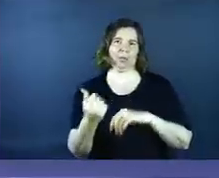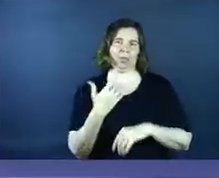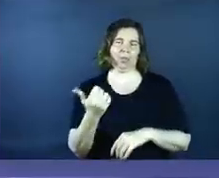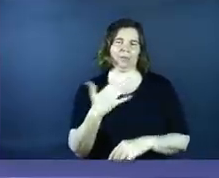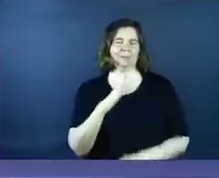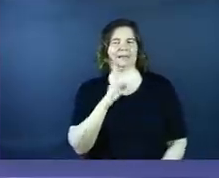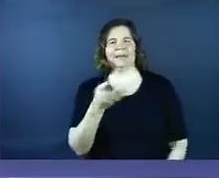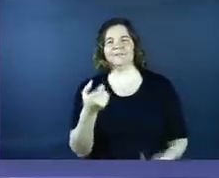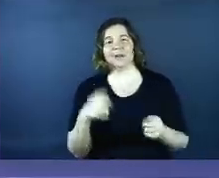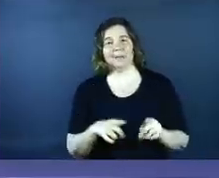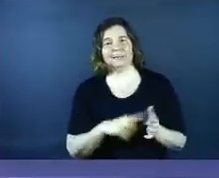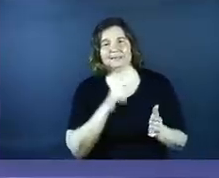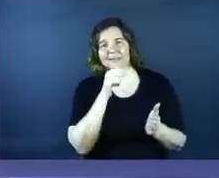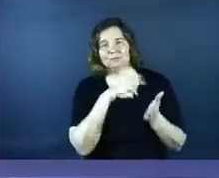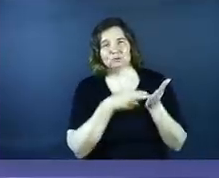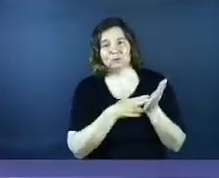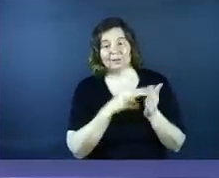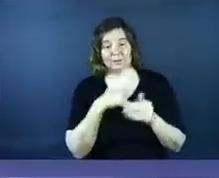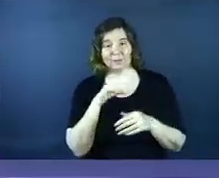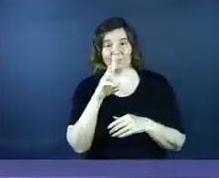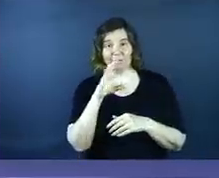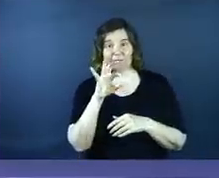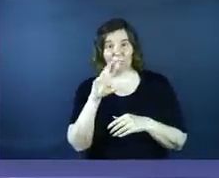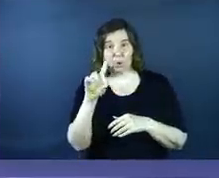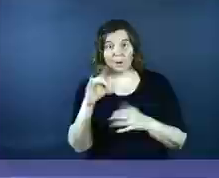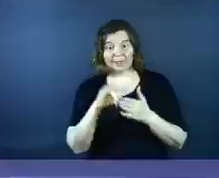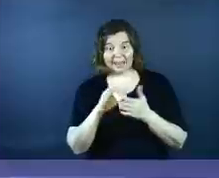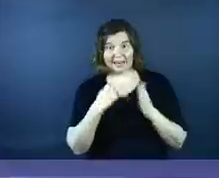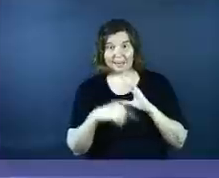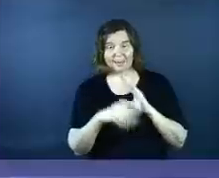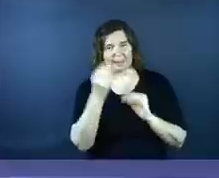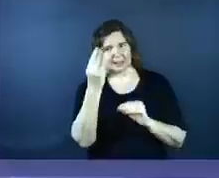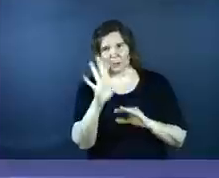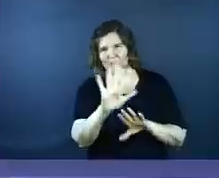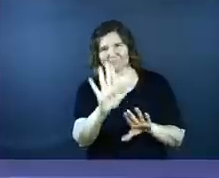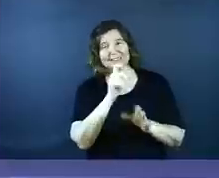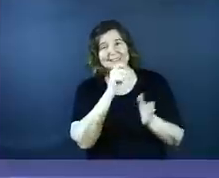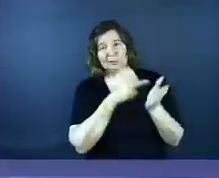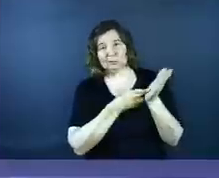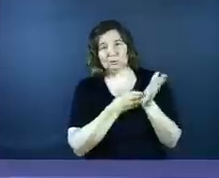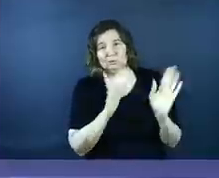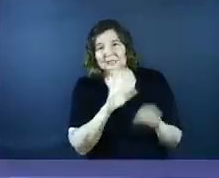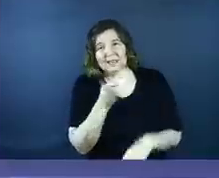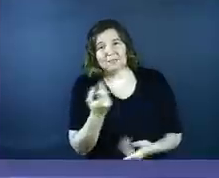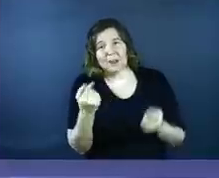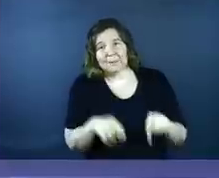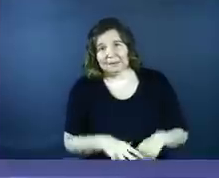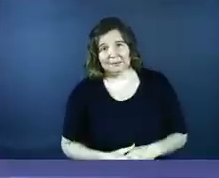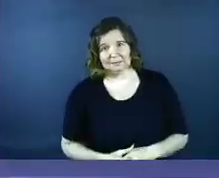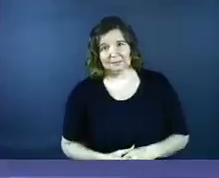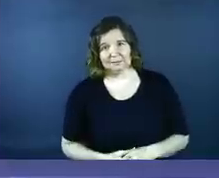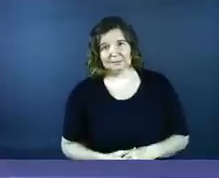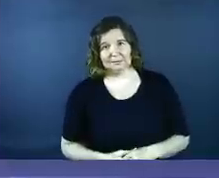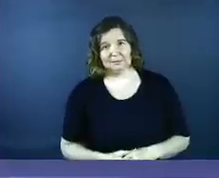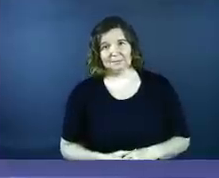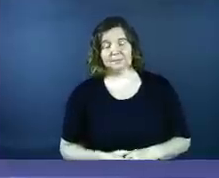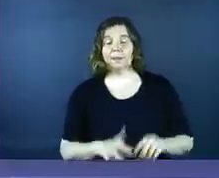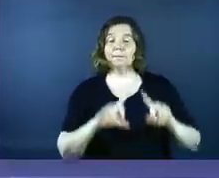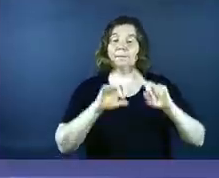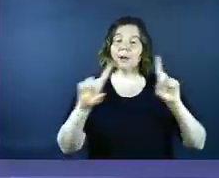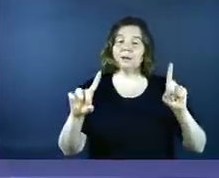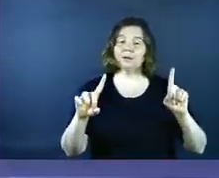never happened. If you've ever forwarded that chain email before, I just want to let you know that picture never happened.